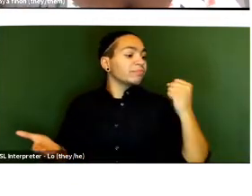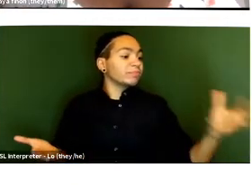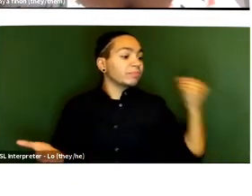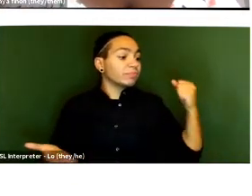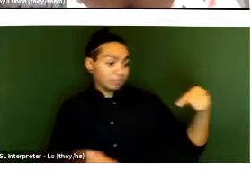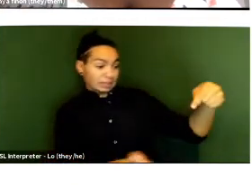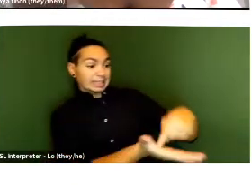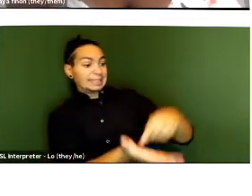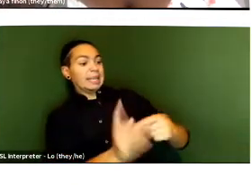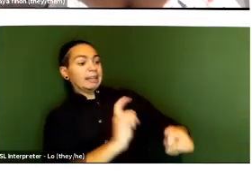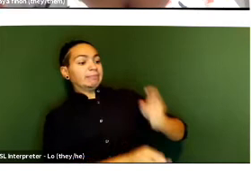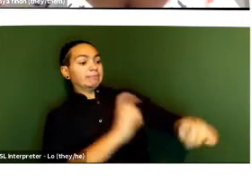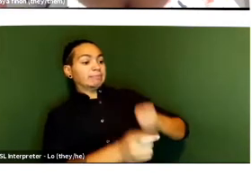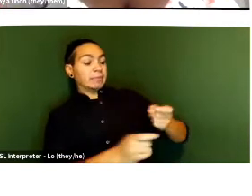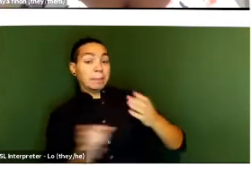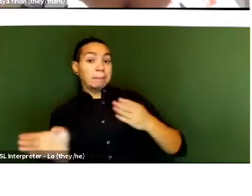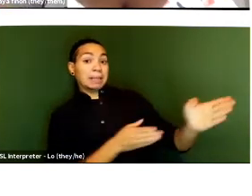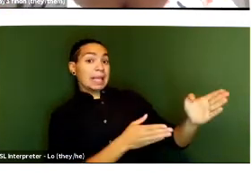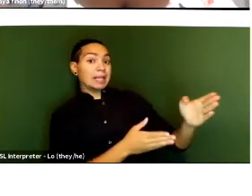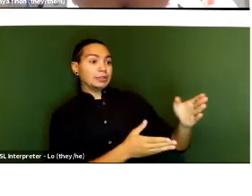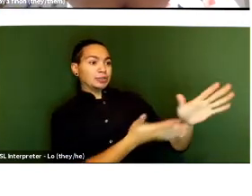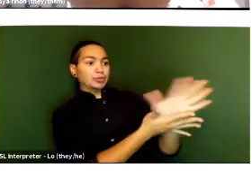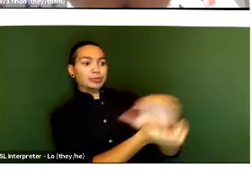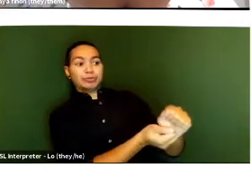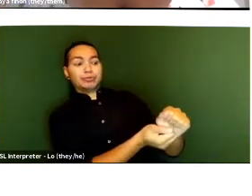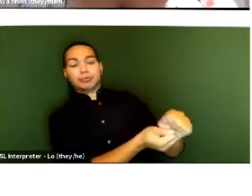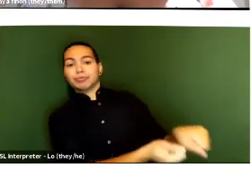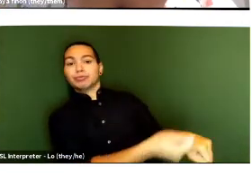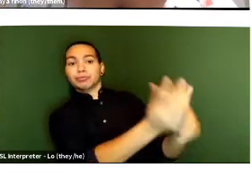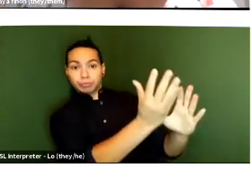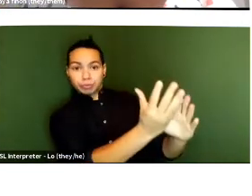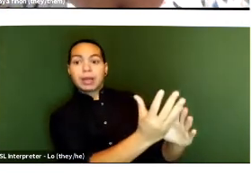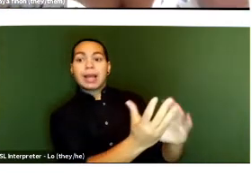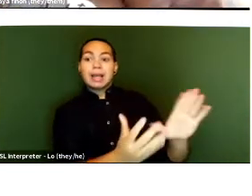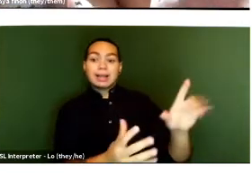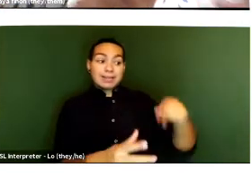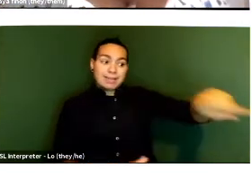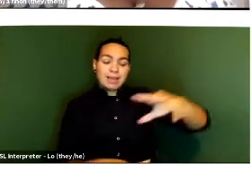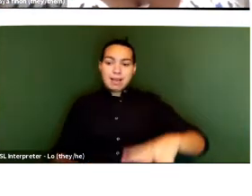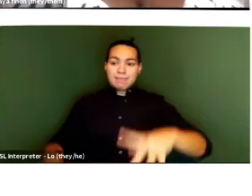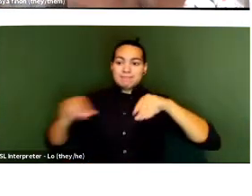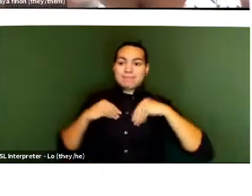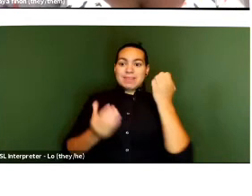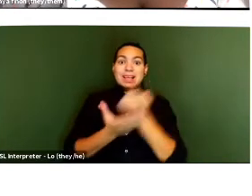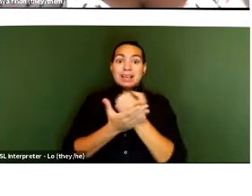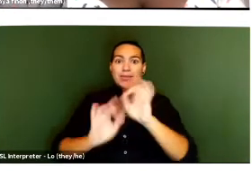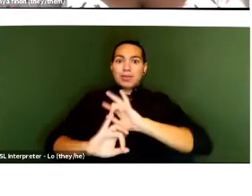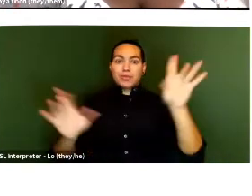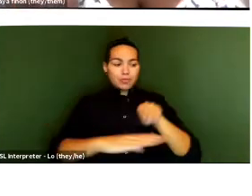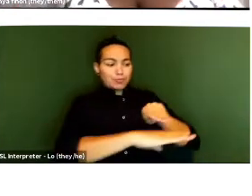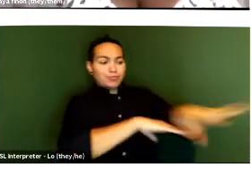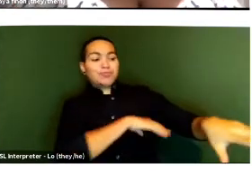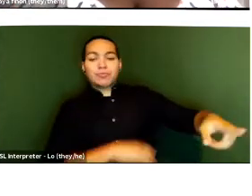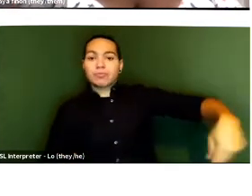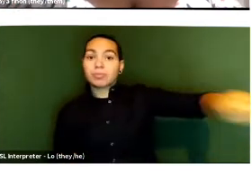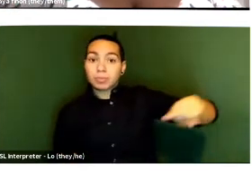planned obsolescence, and absorption of the burdens of economic crises. At the same time, Blackness